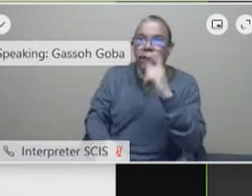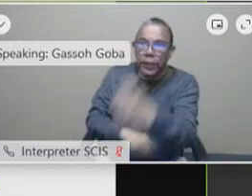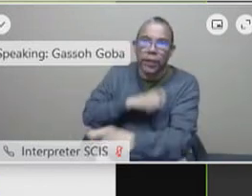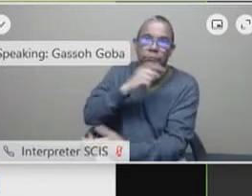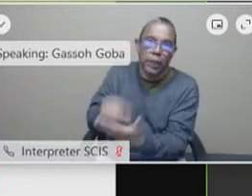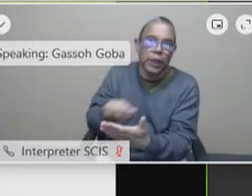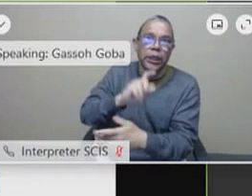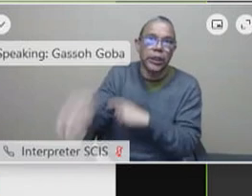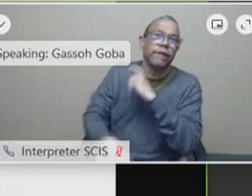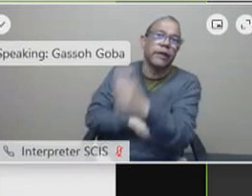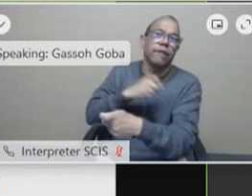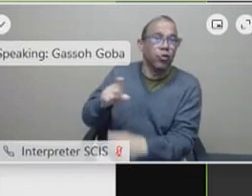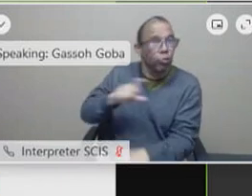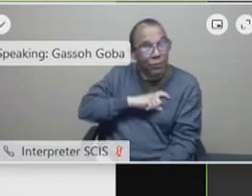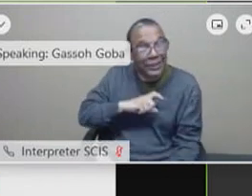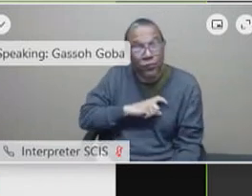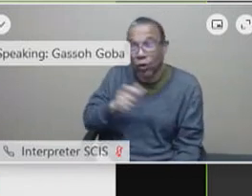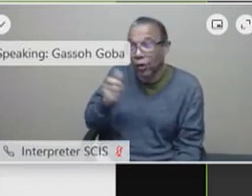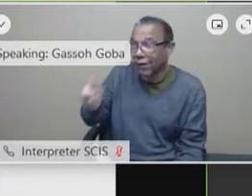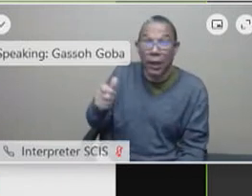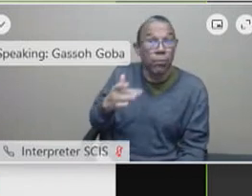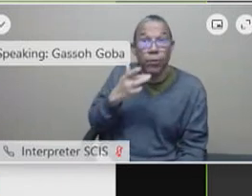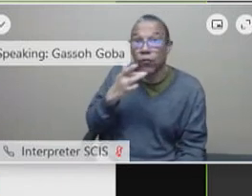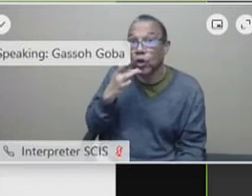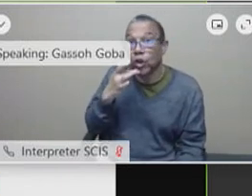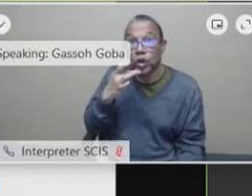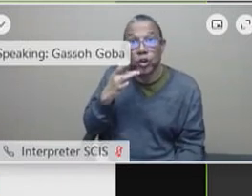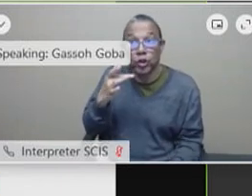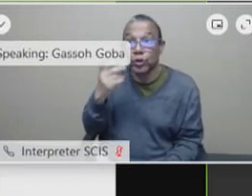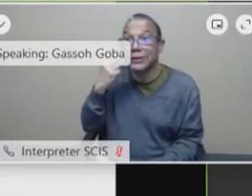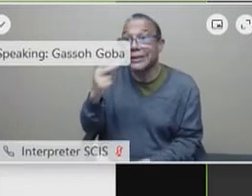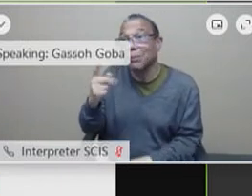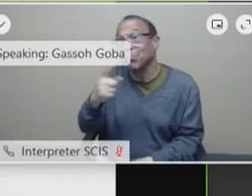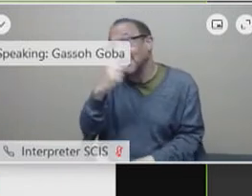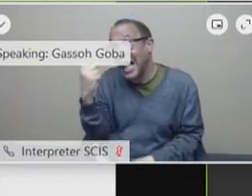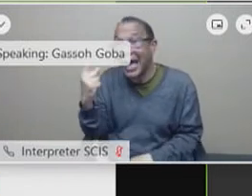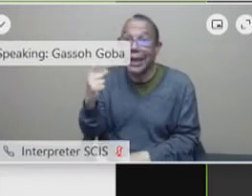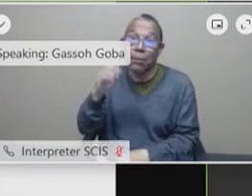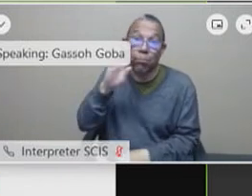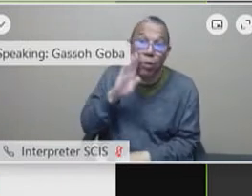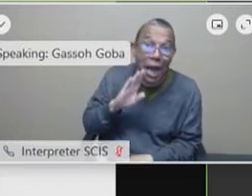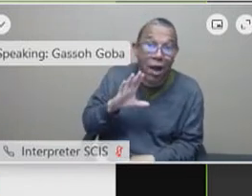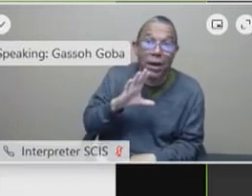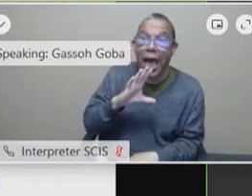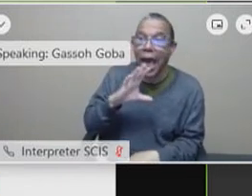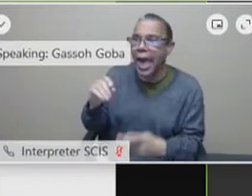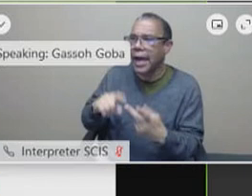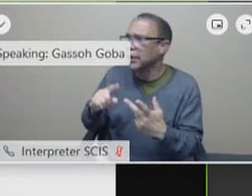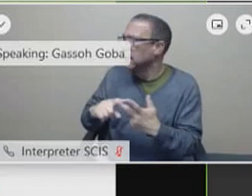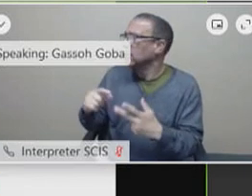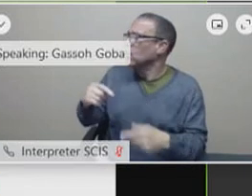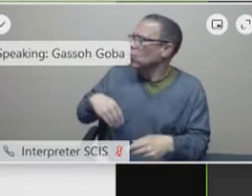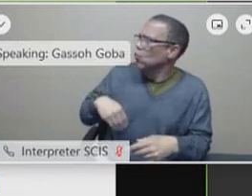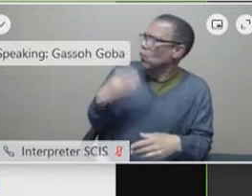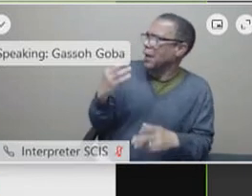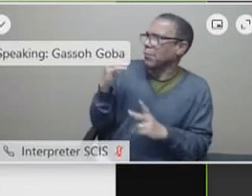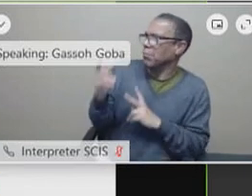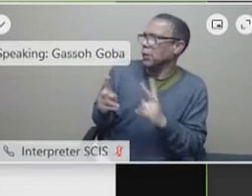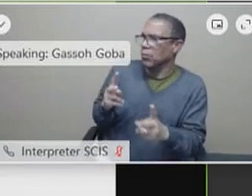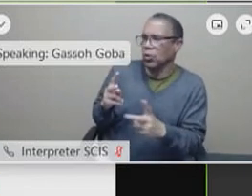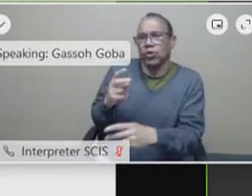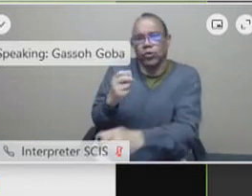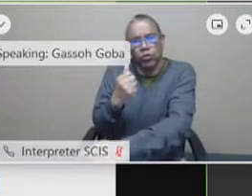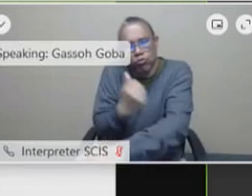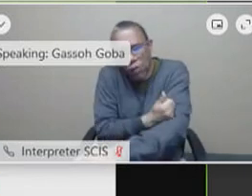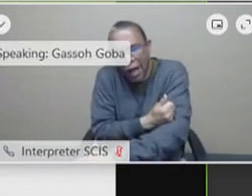force who would rather see Black and brown and poor white sex workers, people who are using drugs, and people who are homeless